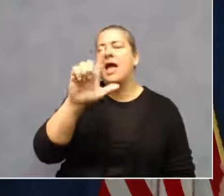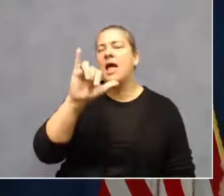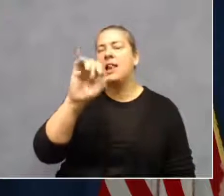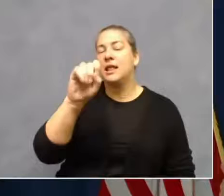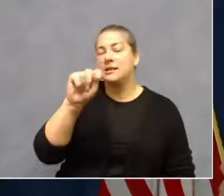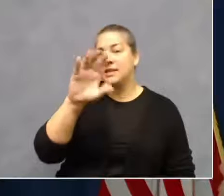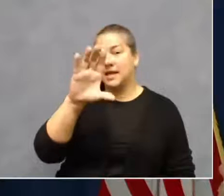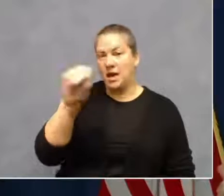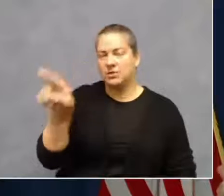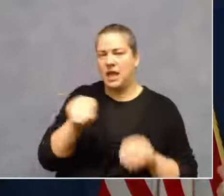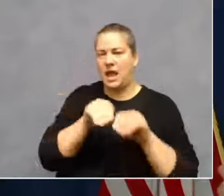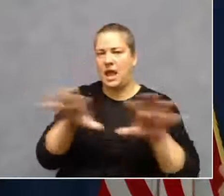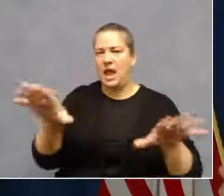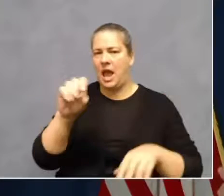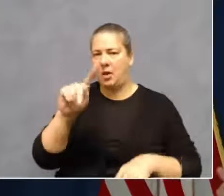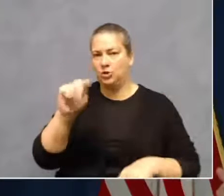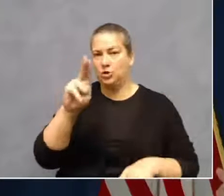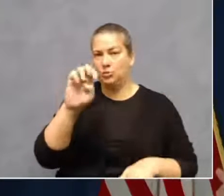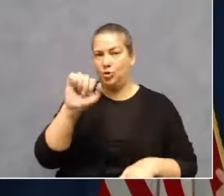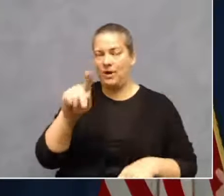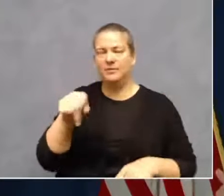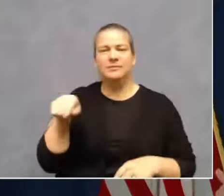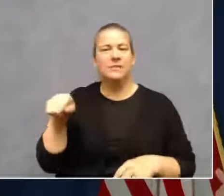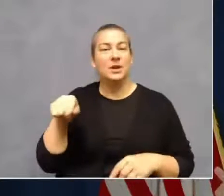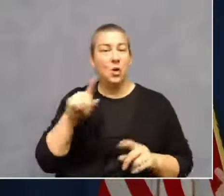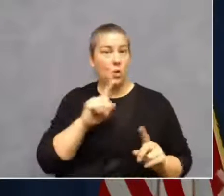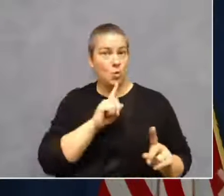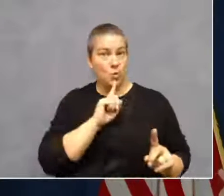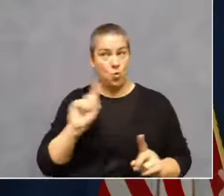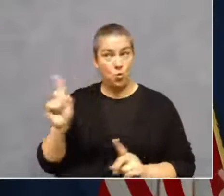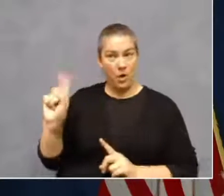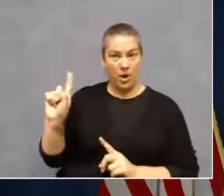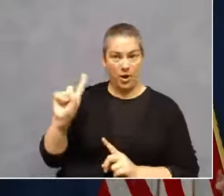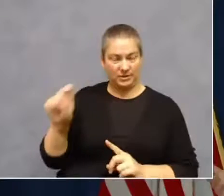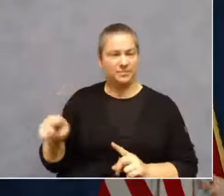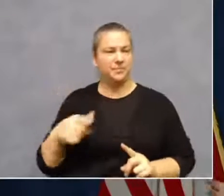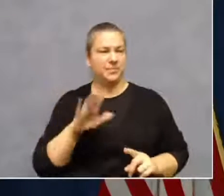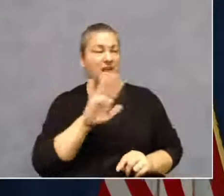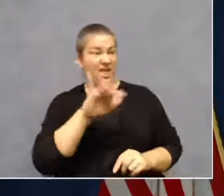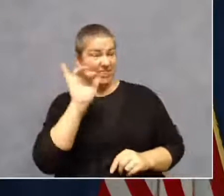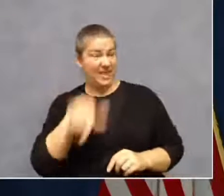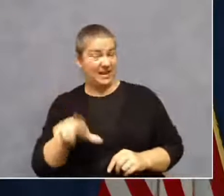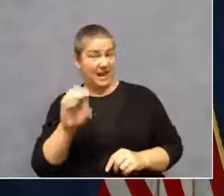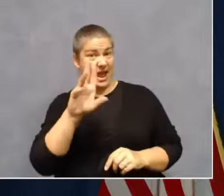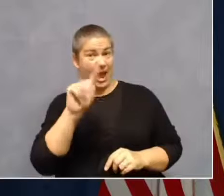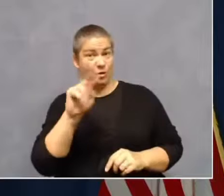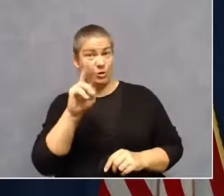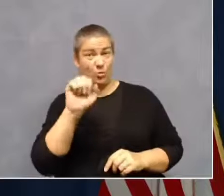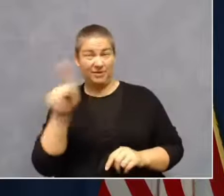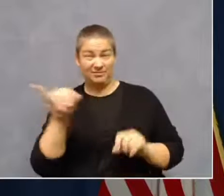the prison we talked about today. But let me just point out, because I had